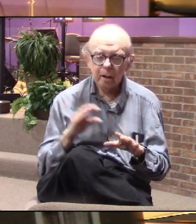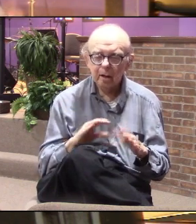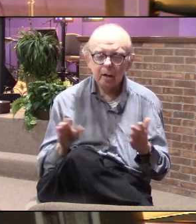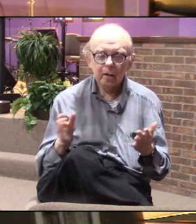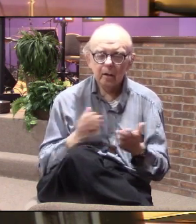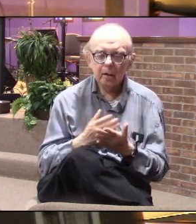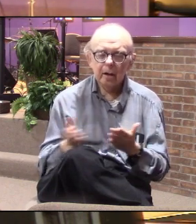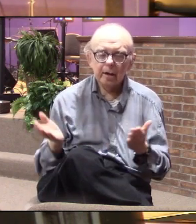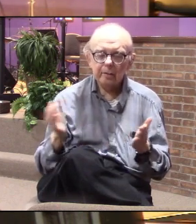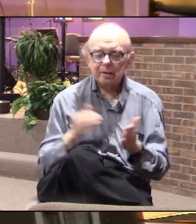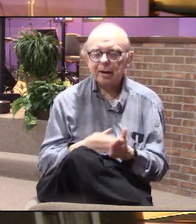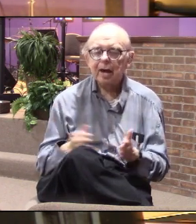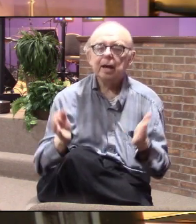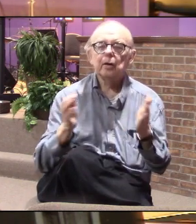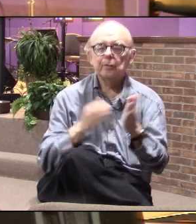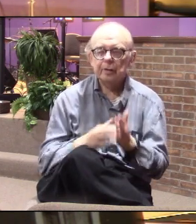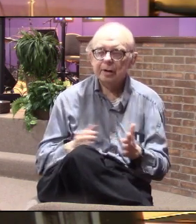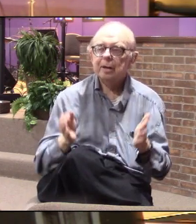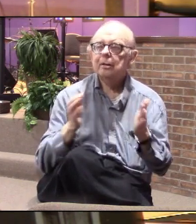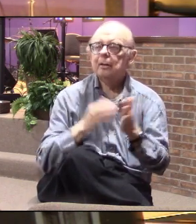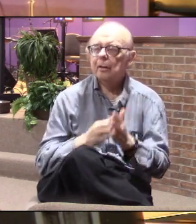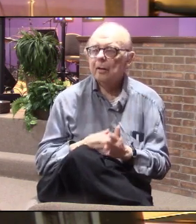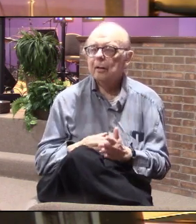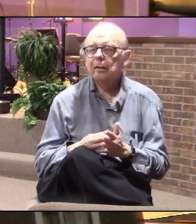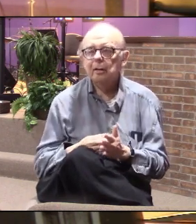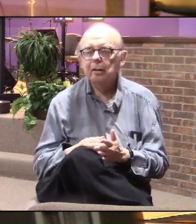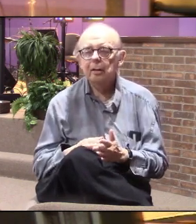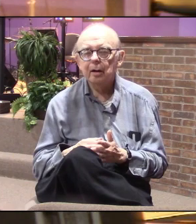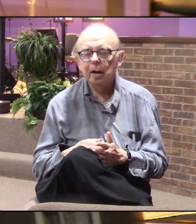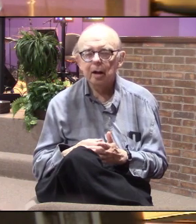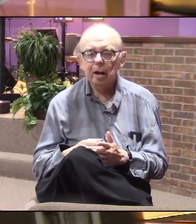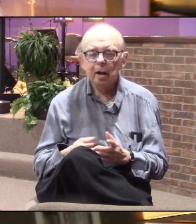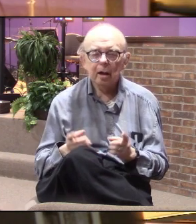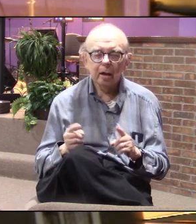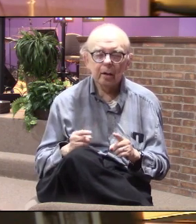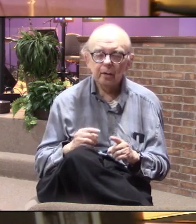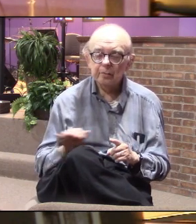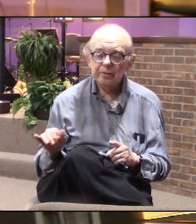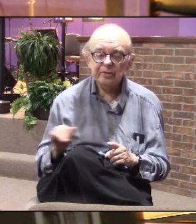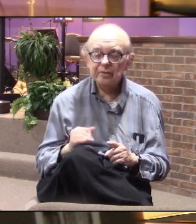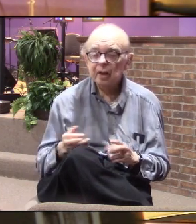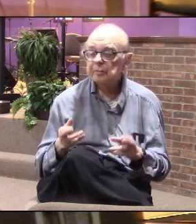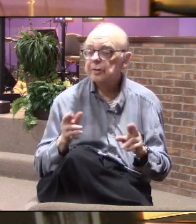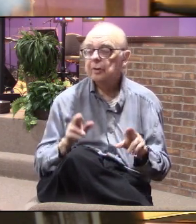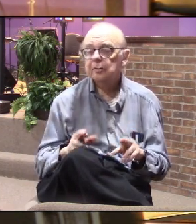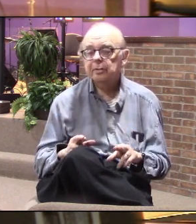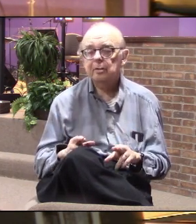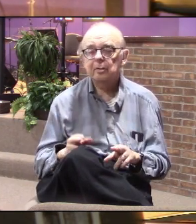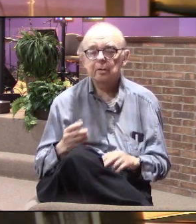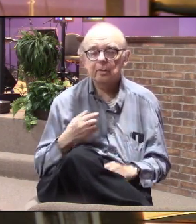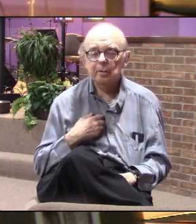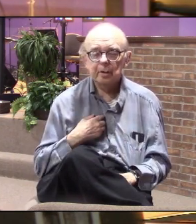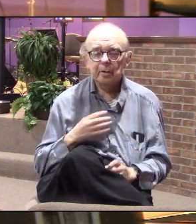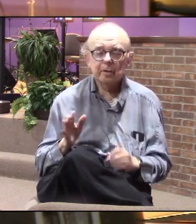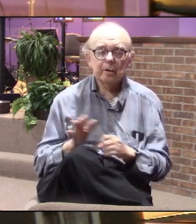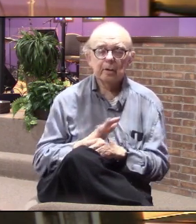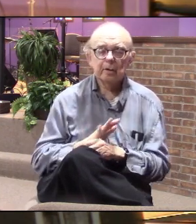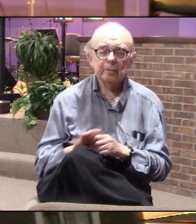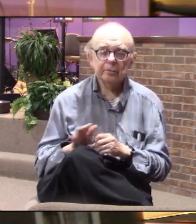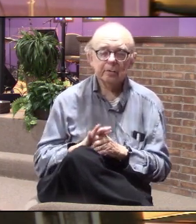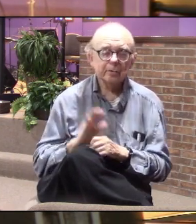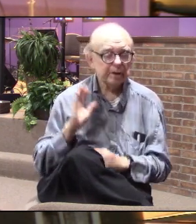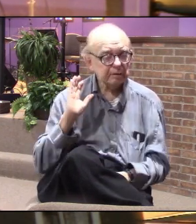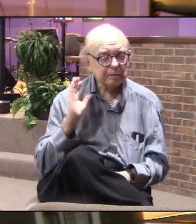things over and over and over again with the same results. I am totally